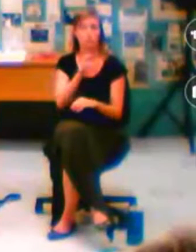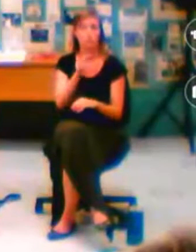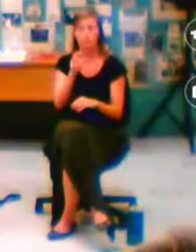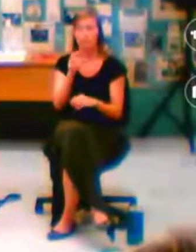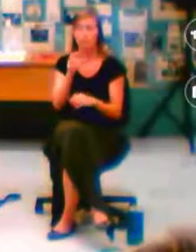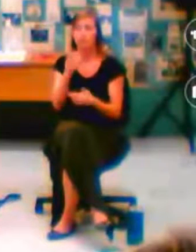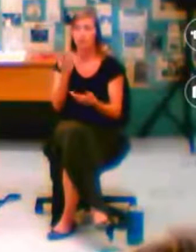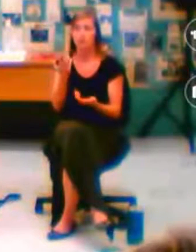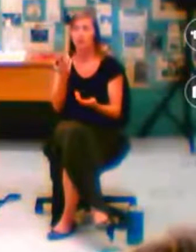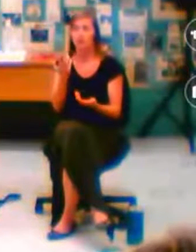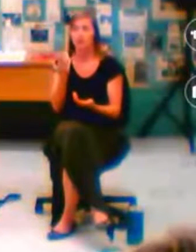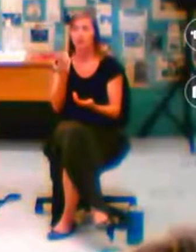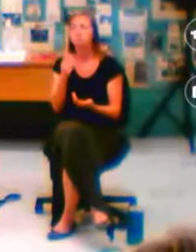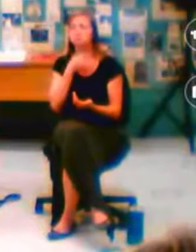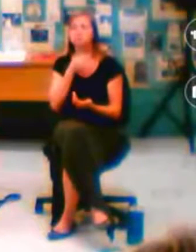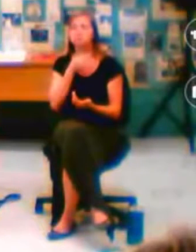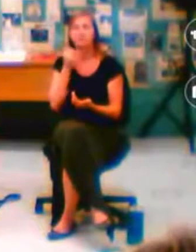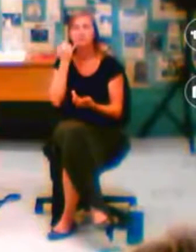I'm wondering,